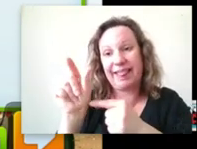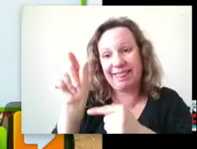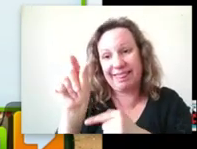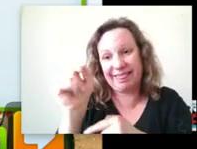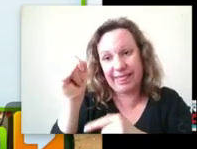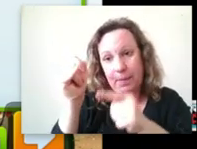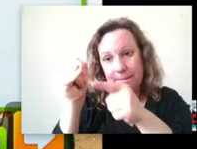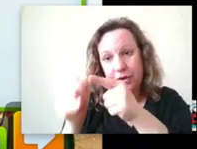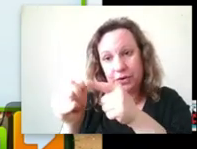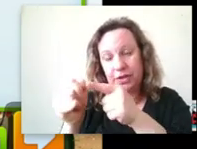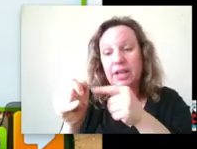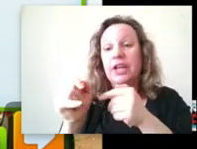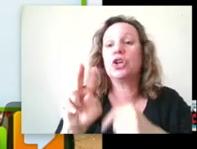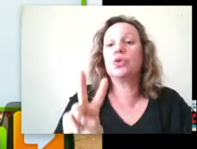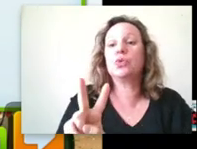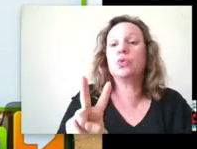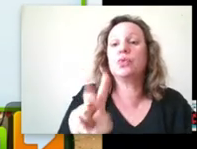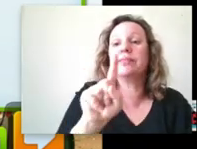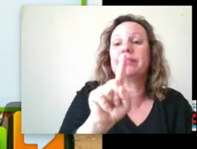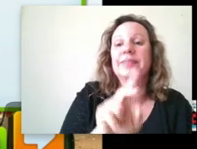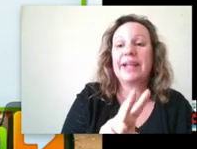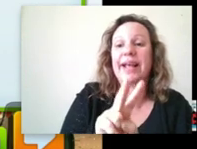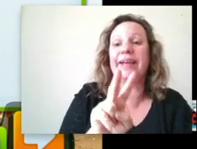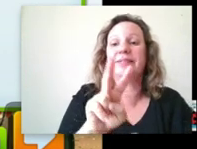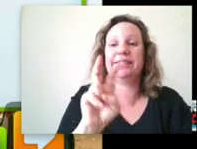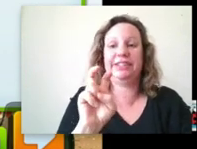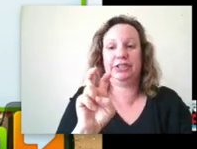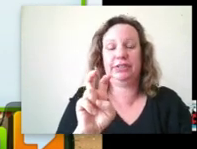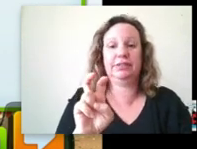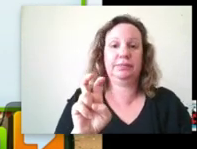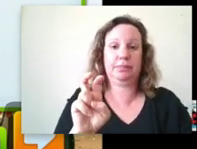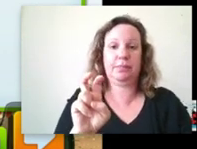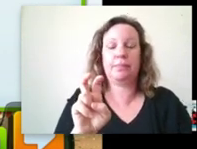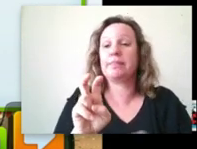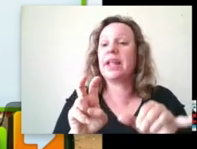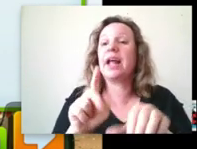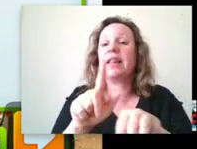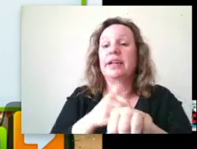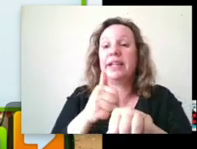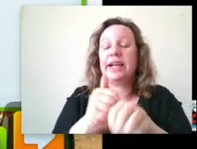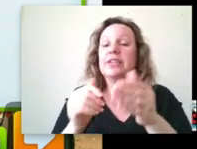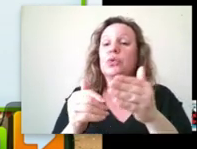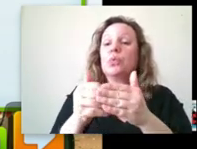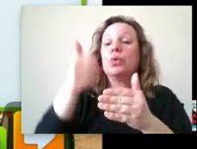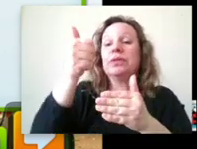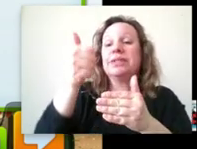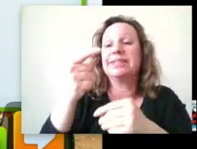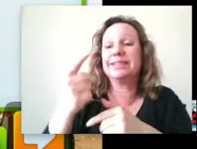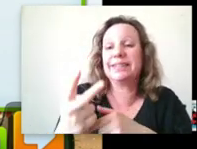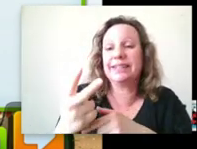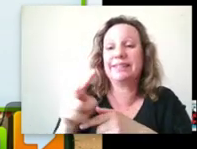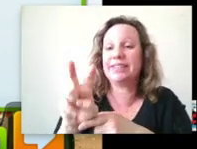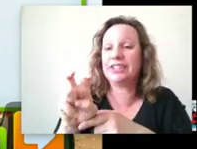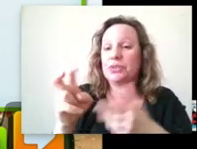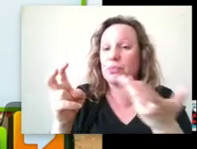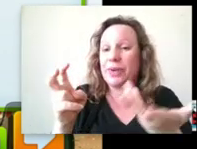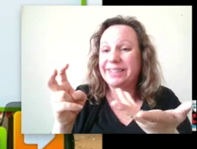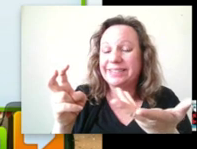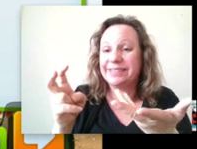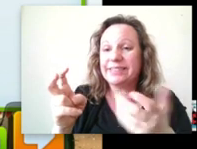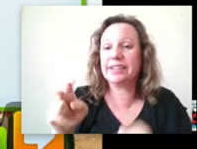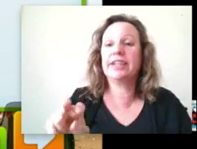is for 2.5 inches. What's the length of the leaf to the nearest half inch? It